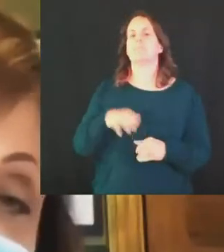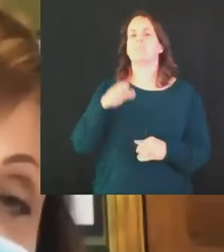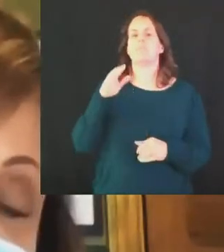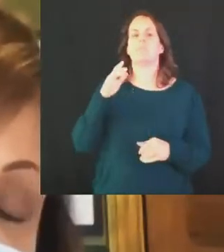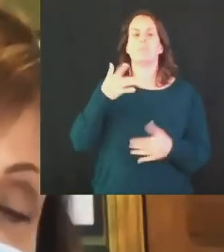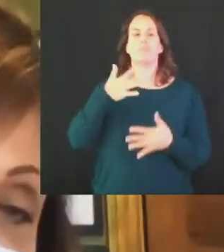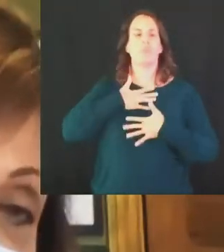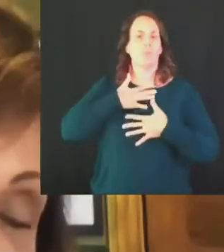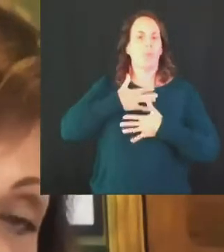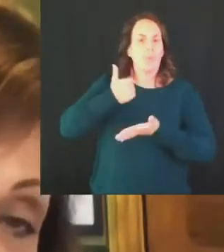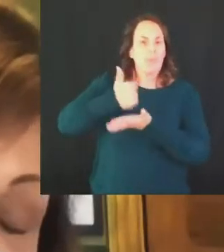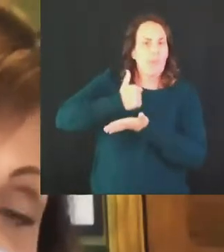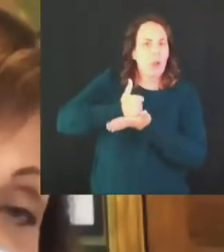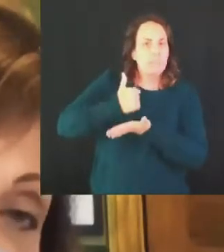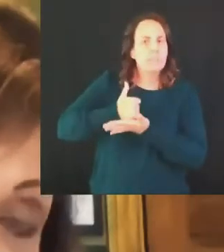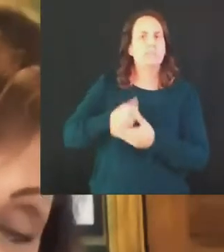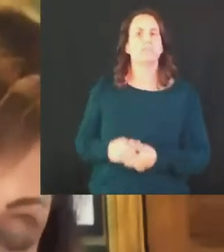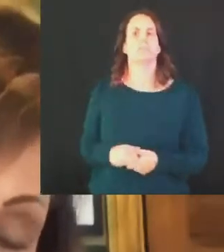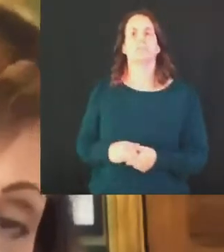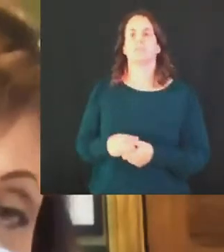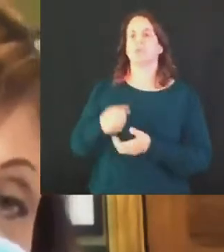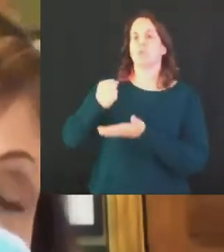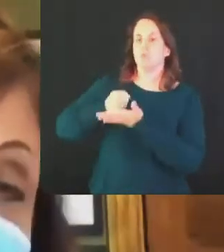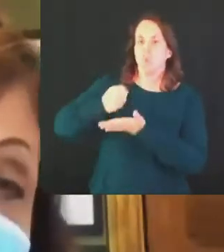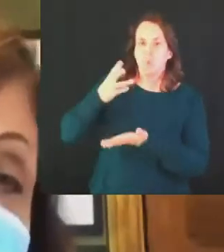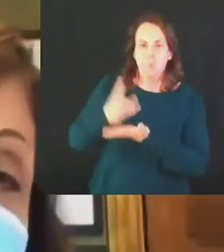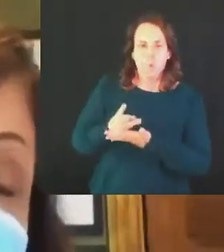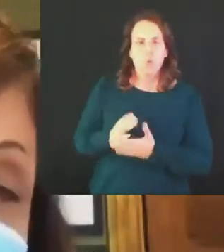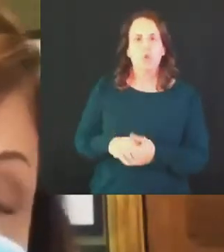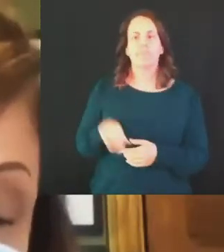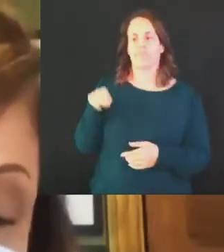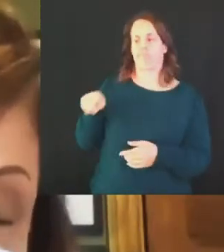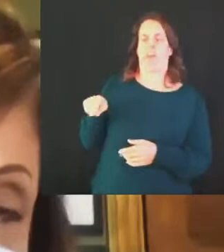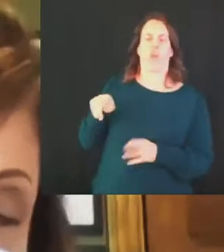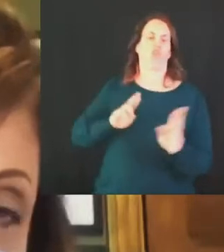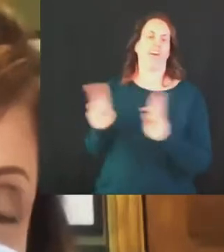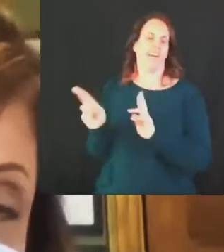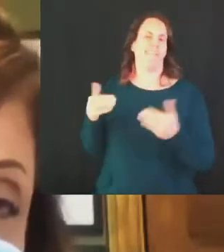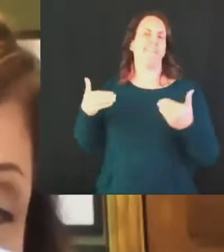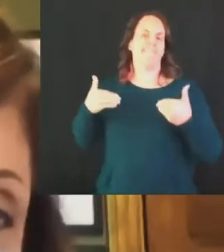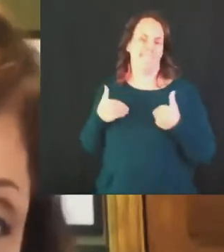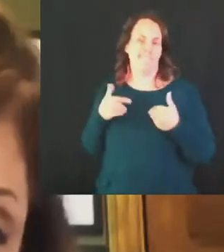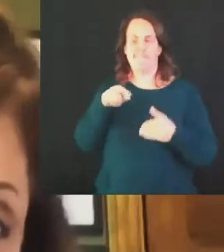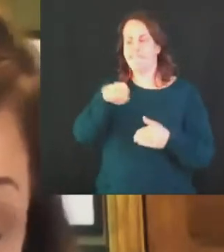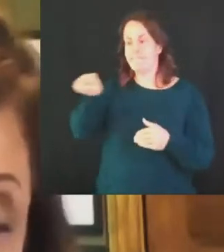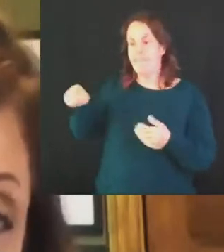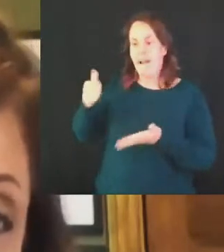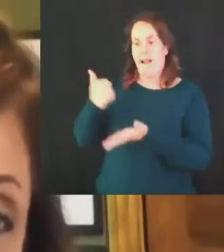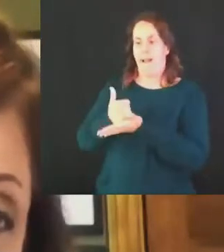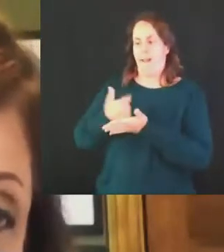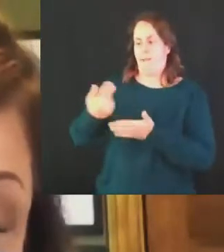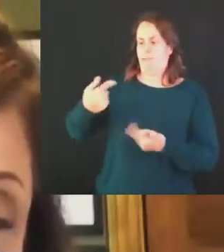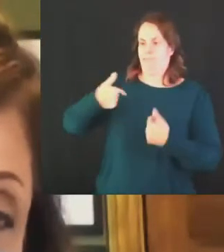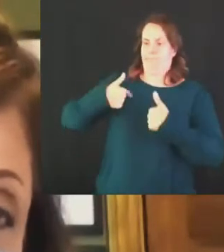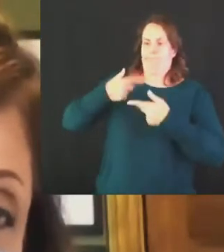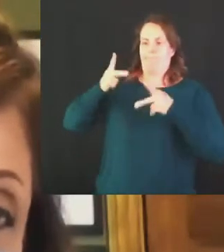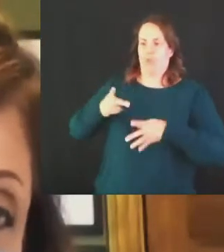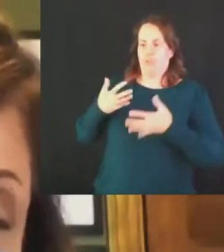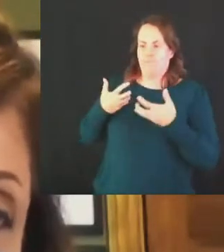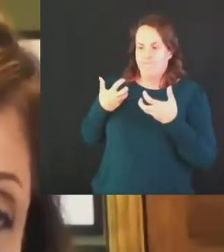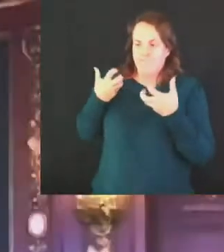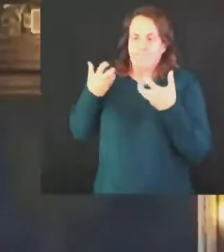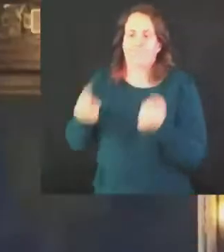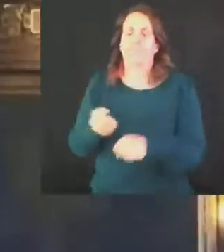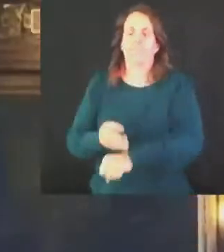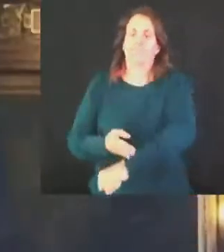will discharge the patients back home or to a facility that they were transferred from. Thank you,